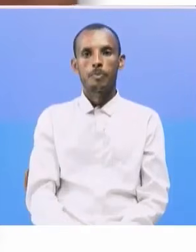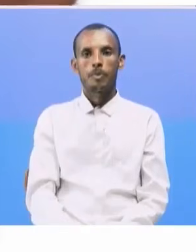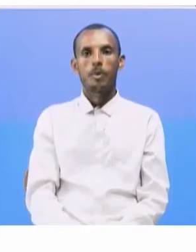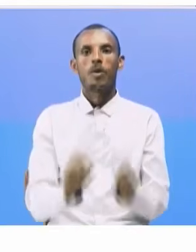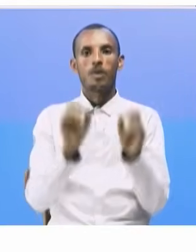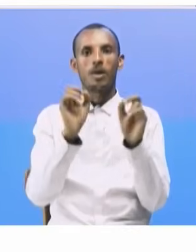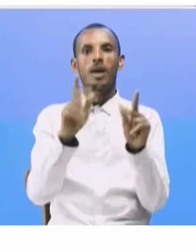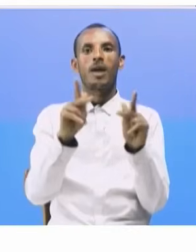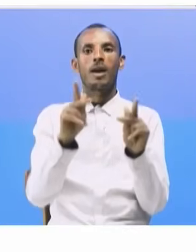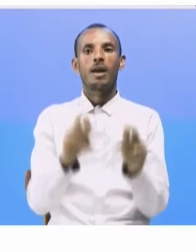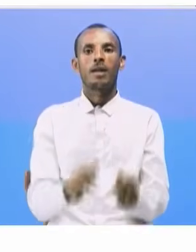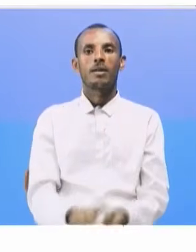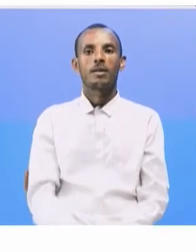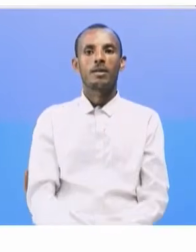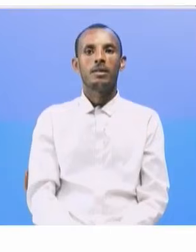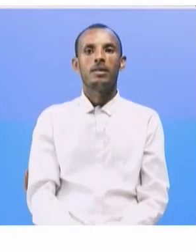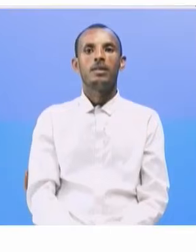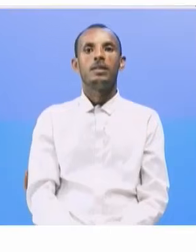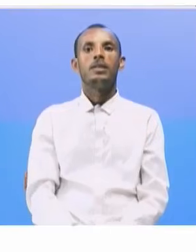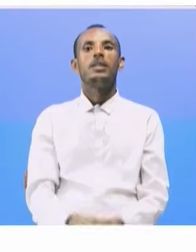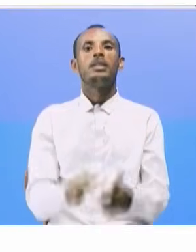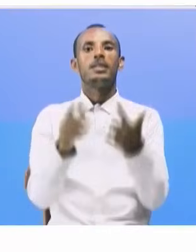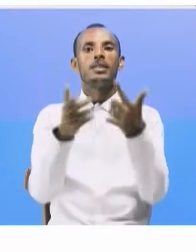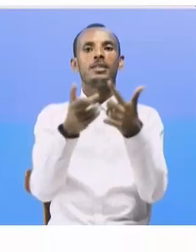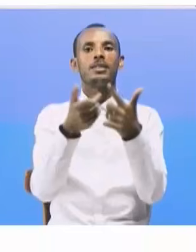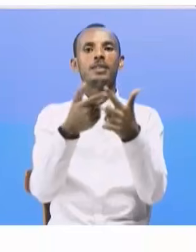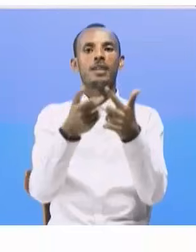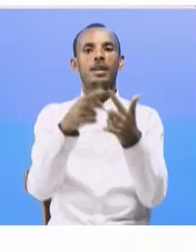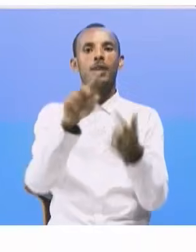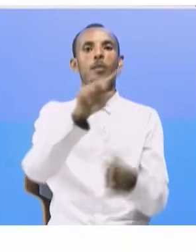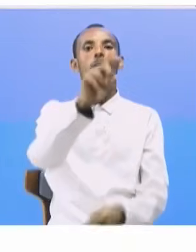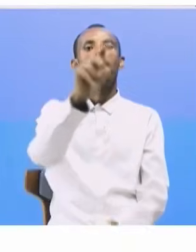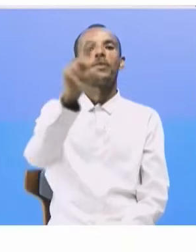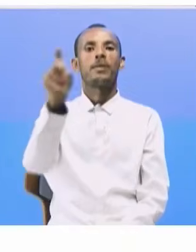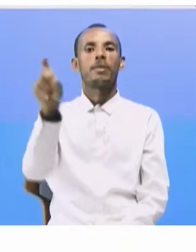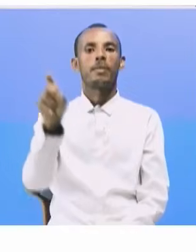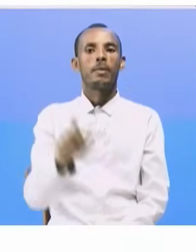Okay. The second question,